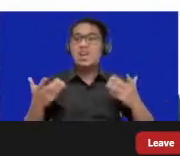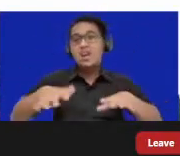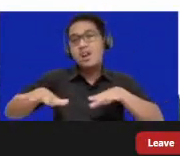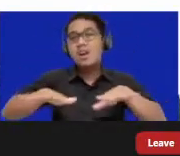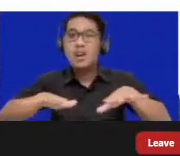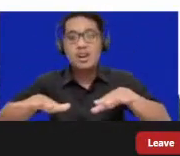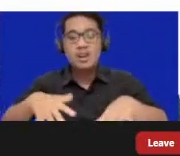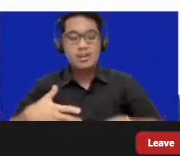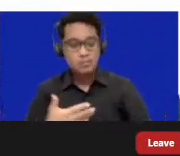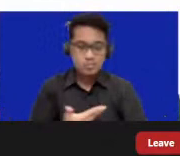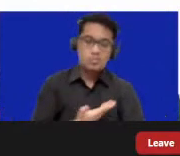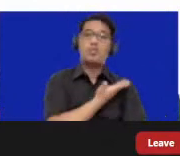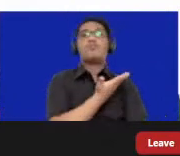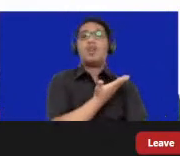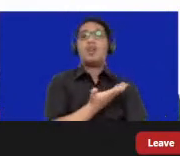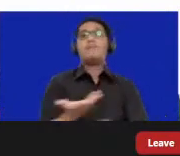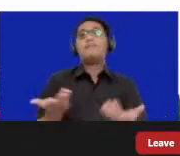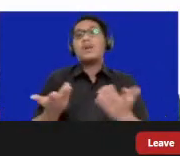Both governments are